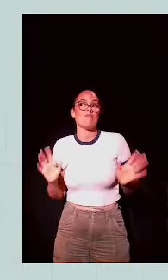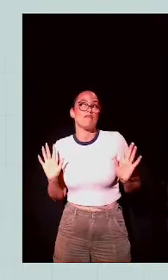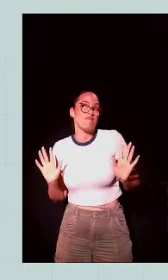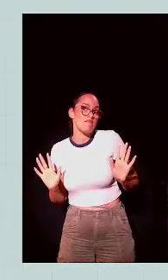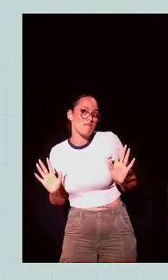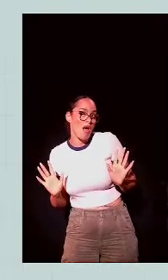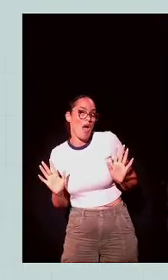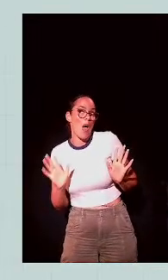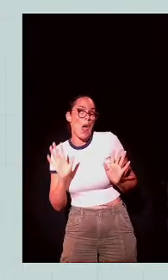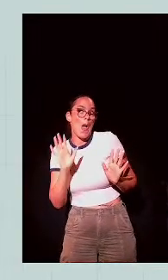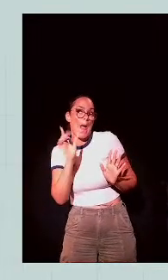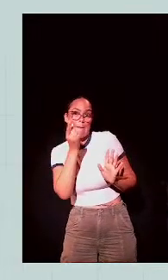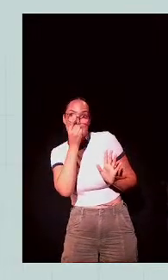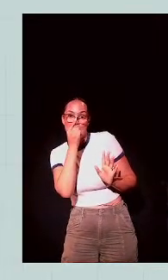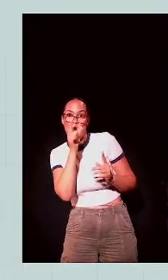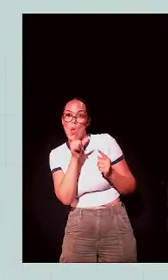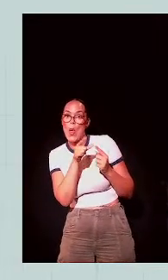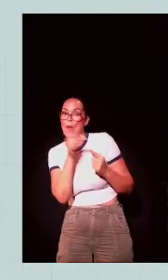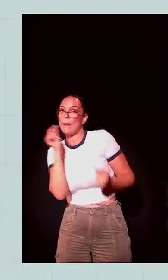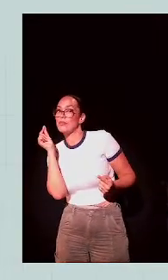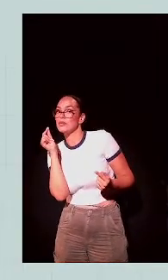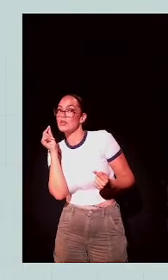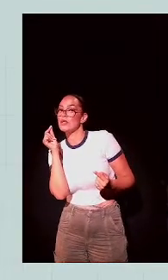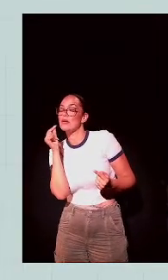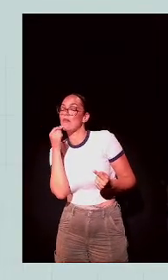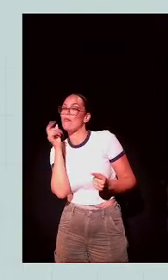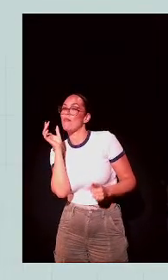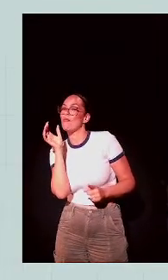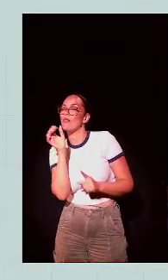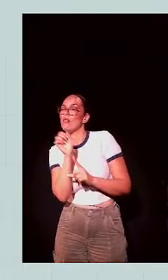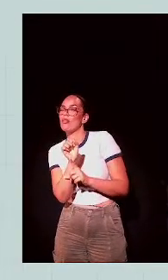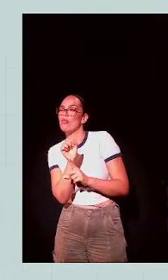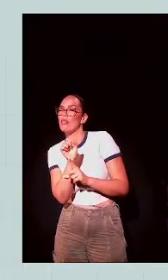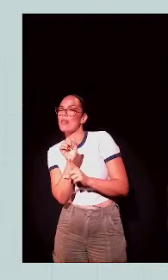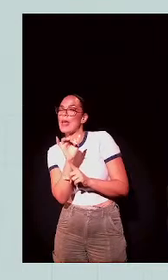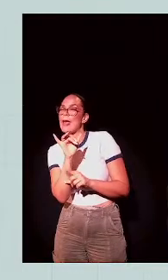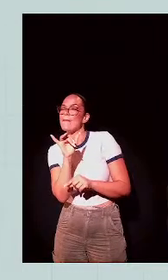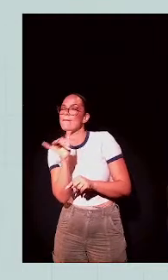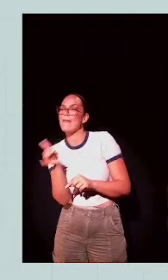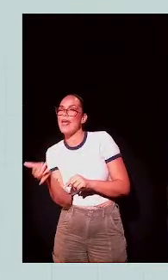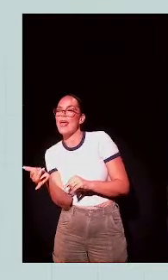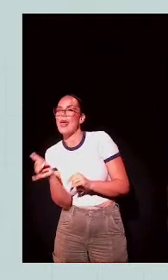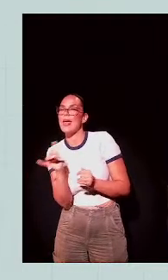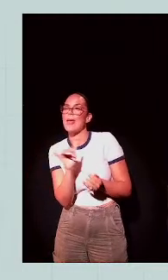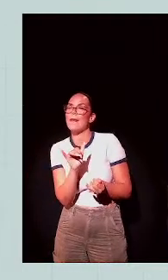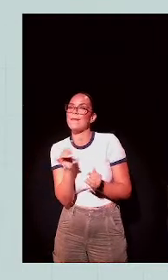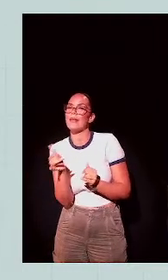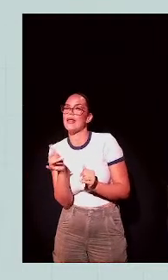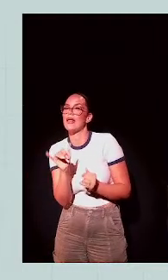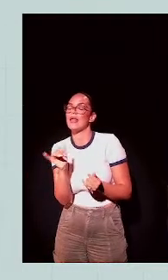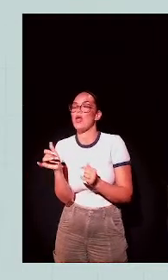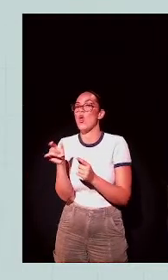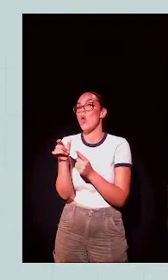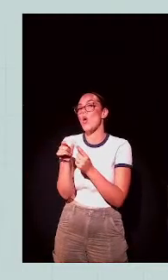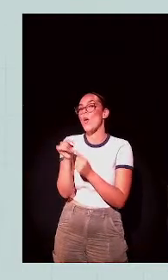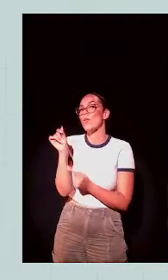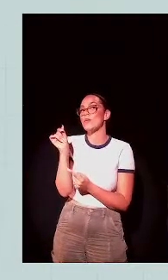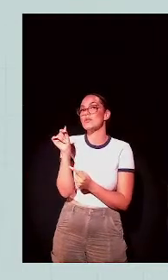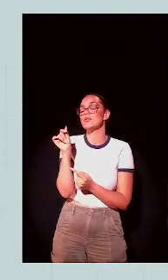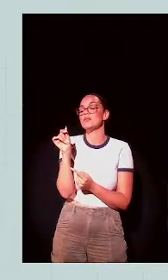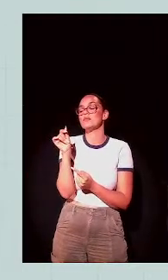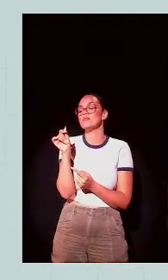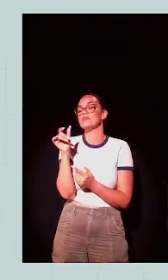option had gone relatively unnoticed? And what if that option was somehow kind of